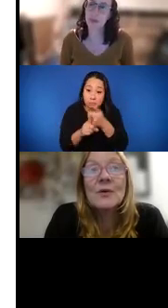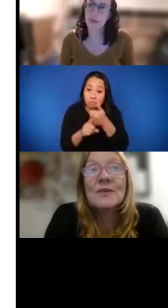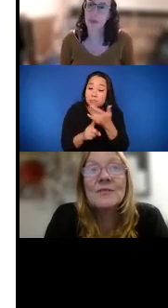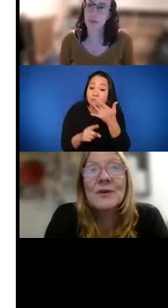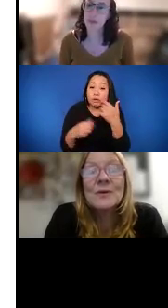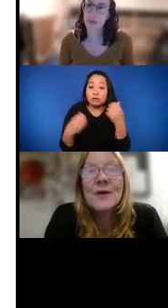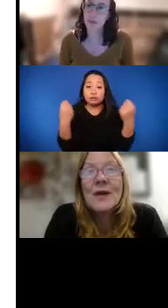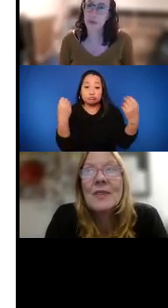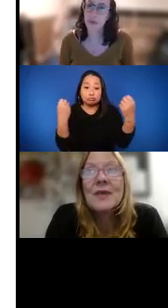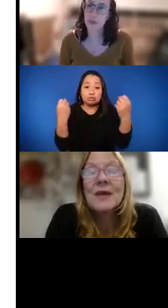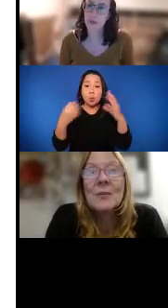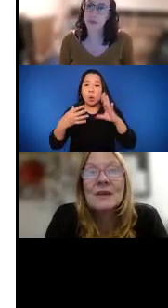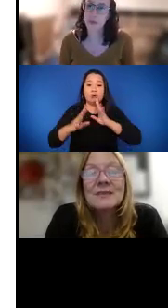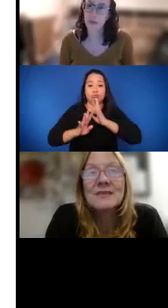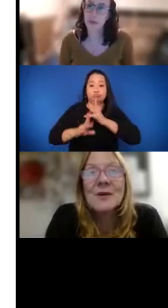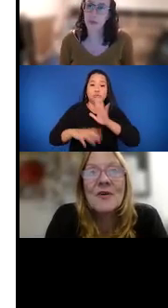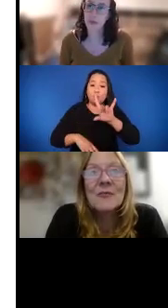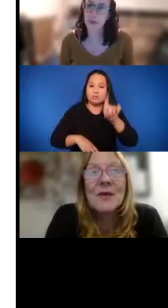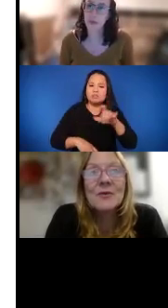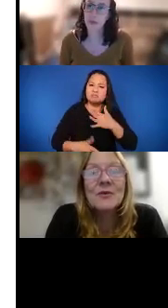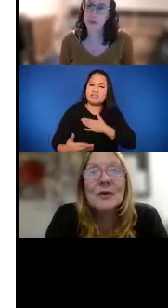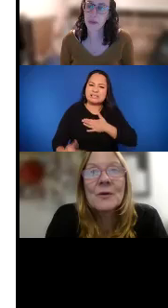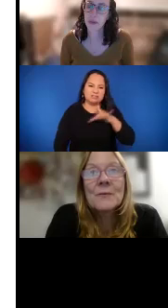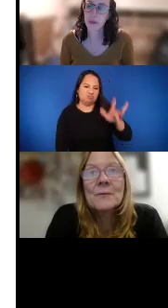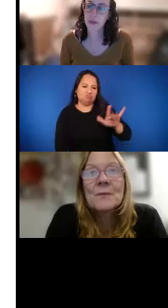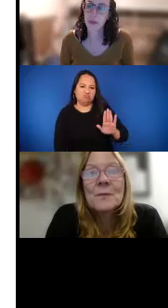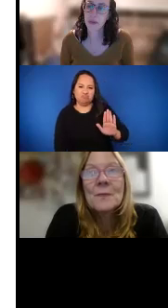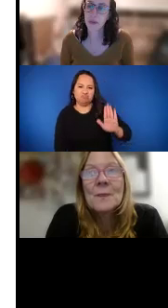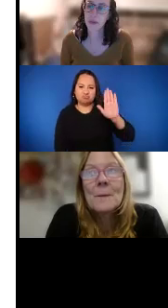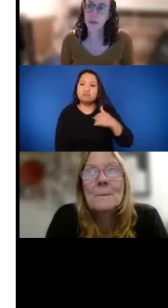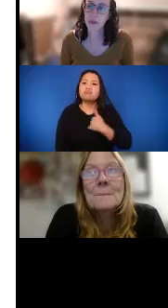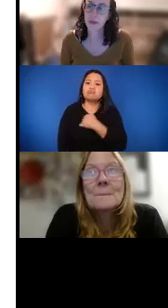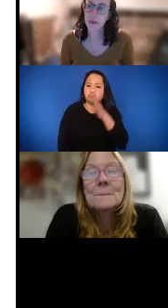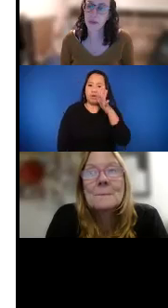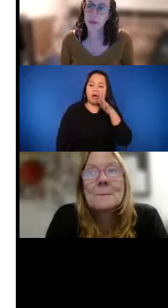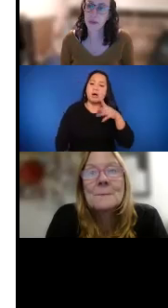we will give you the ability to come off mute.